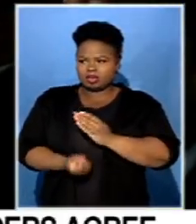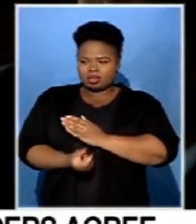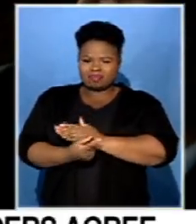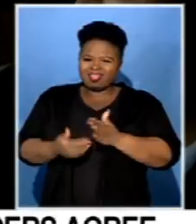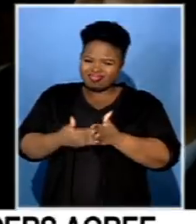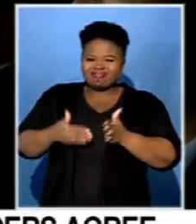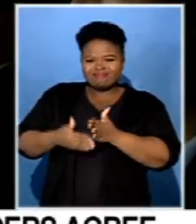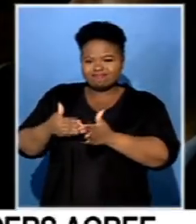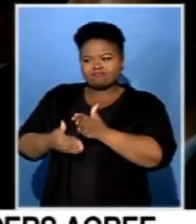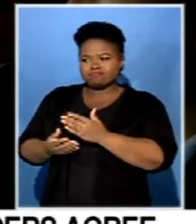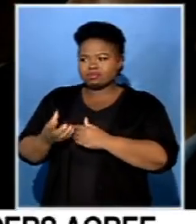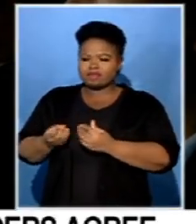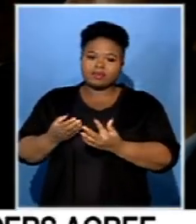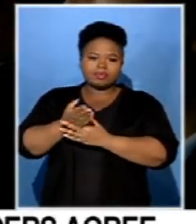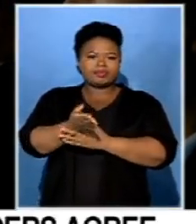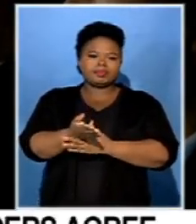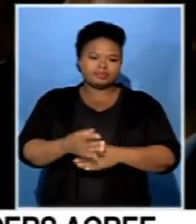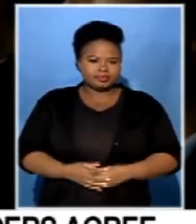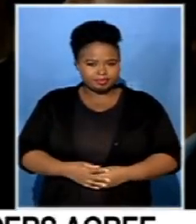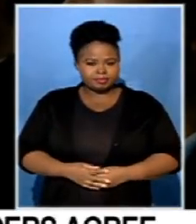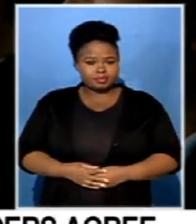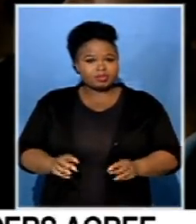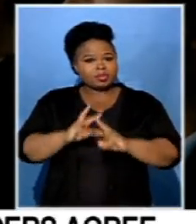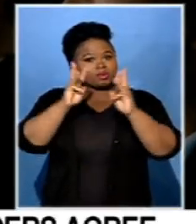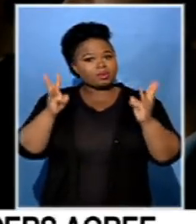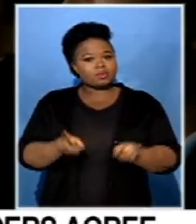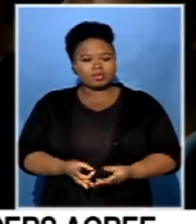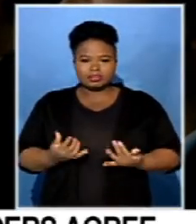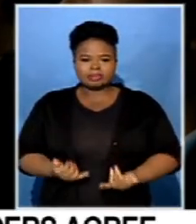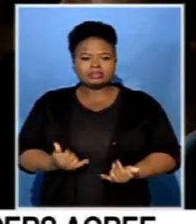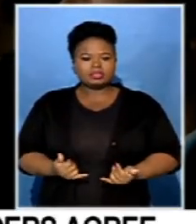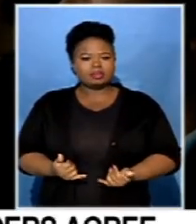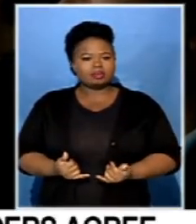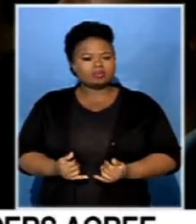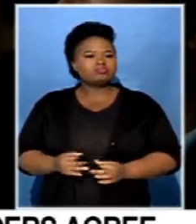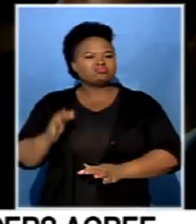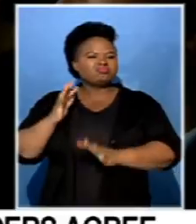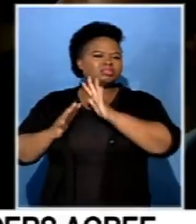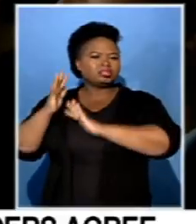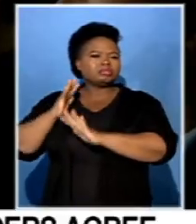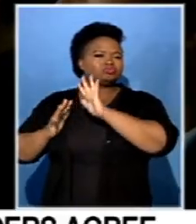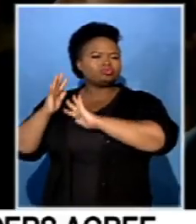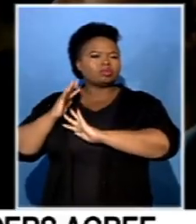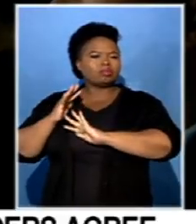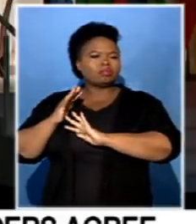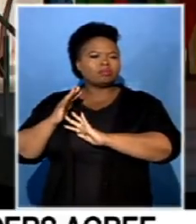The world today has once again reached a critical historic juncture.